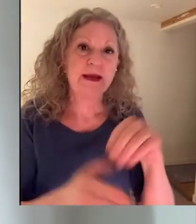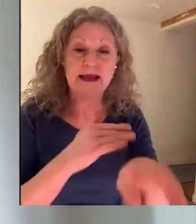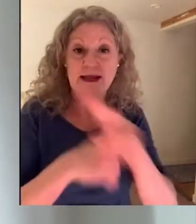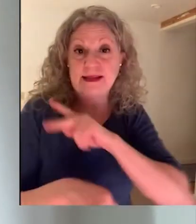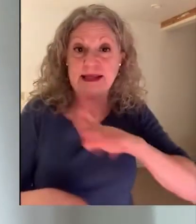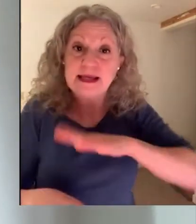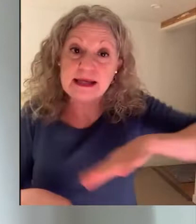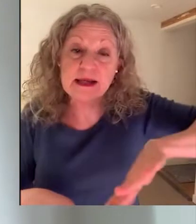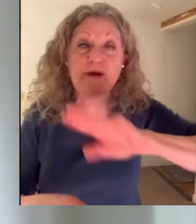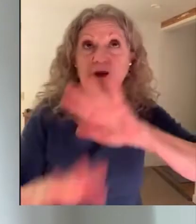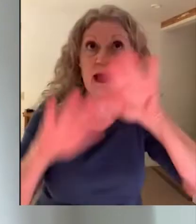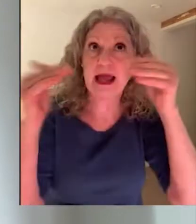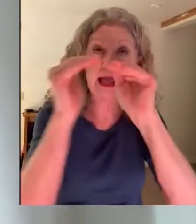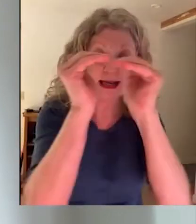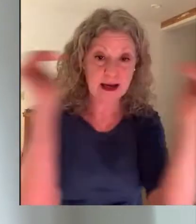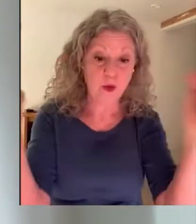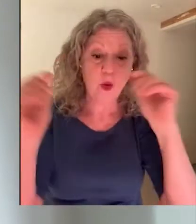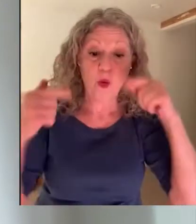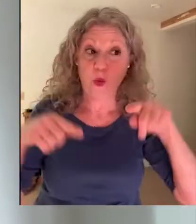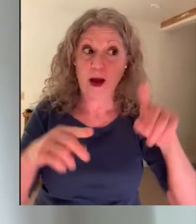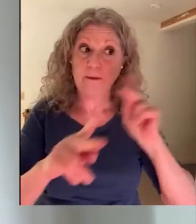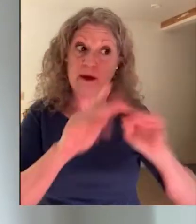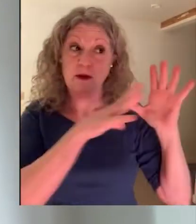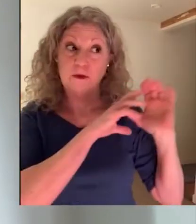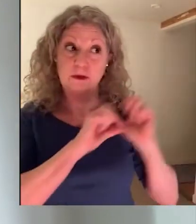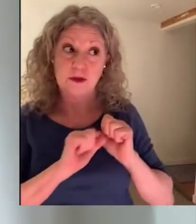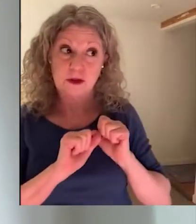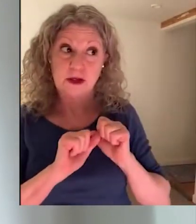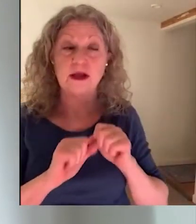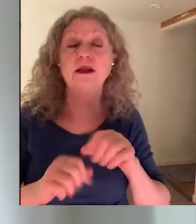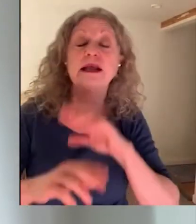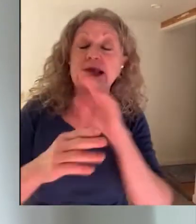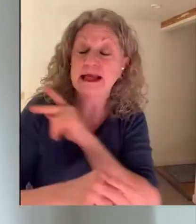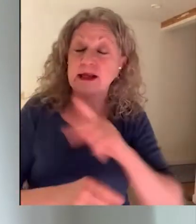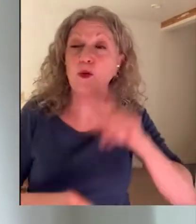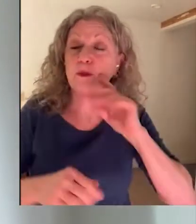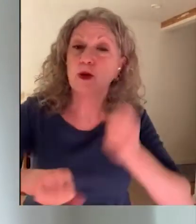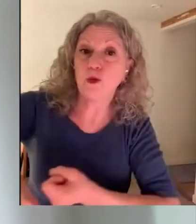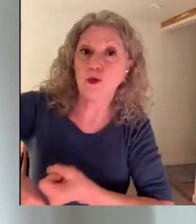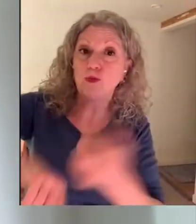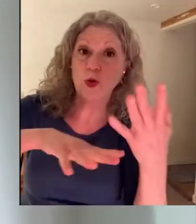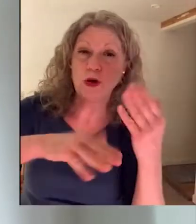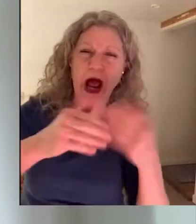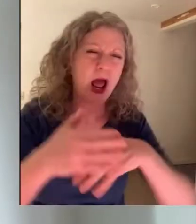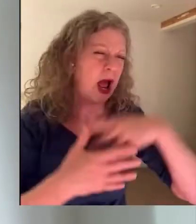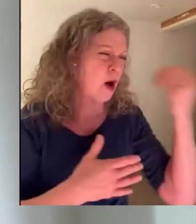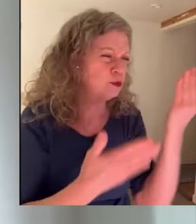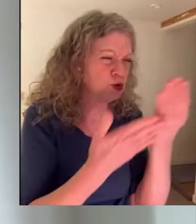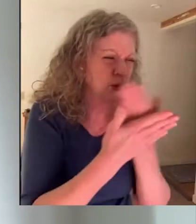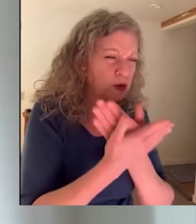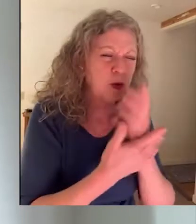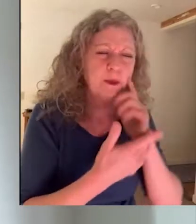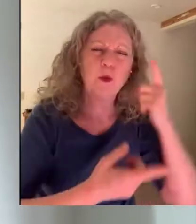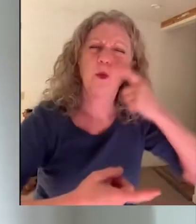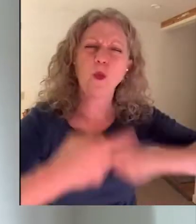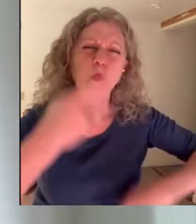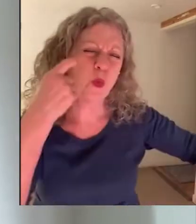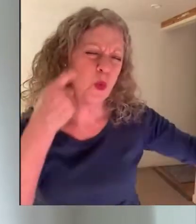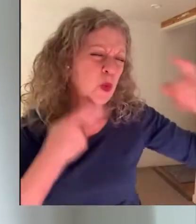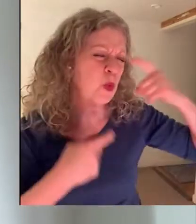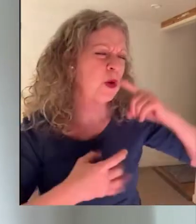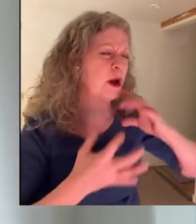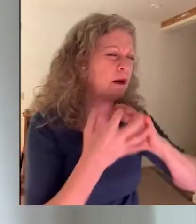the heirs of the kingdom will be thrown into the outer darkness, where there will be weeping and gnashing of